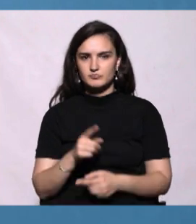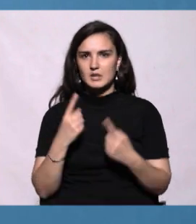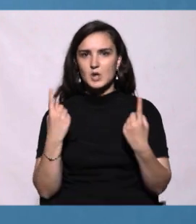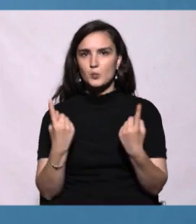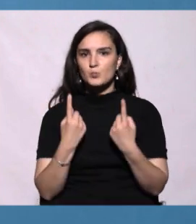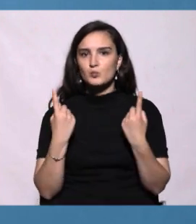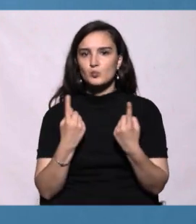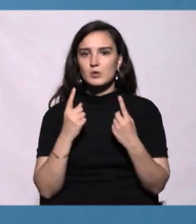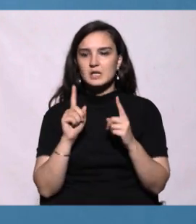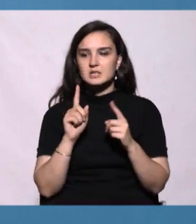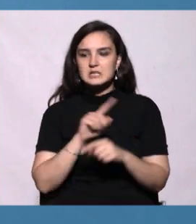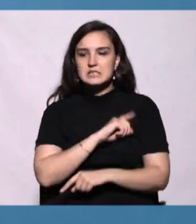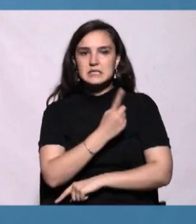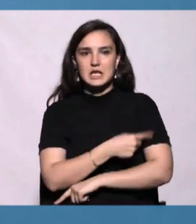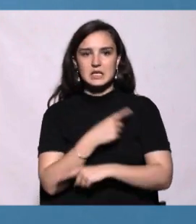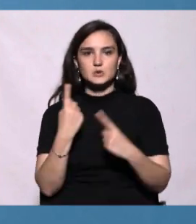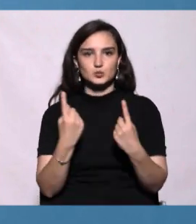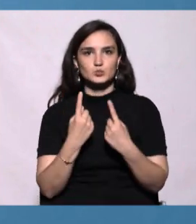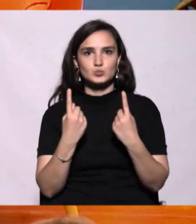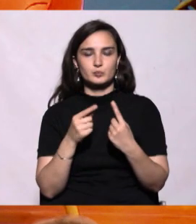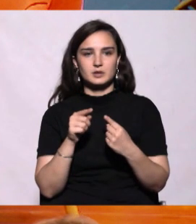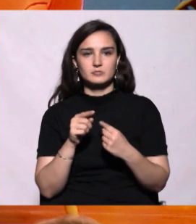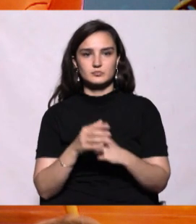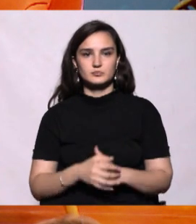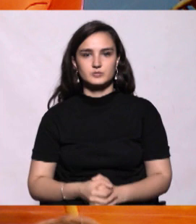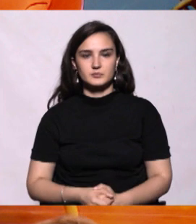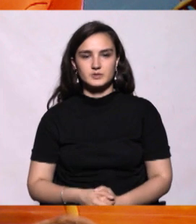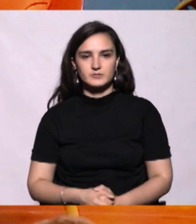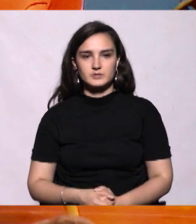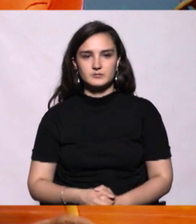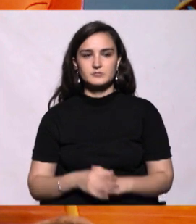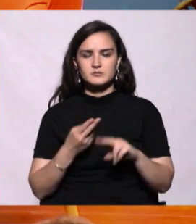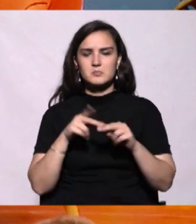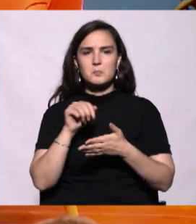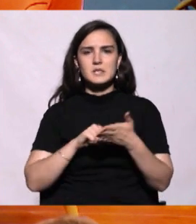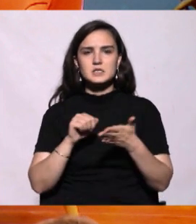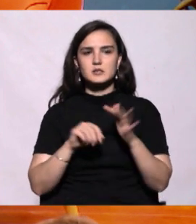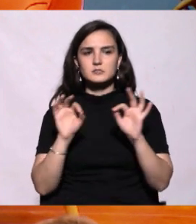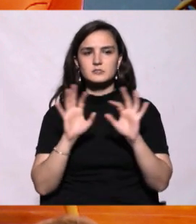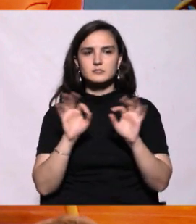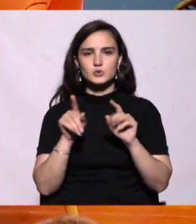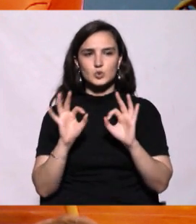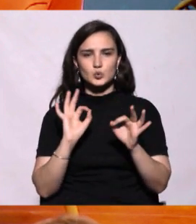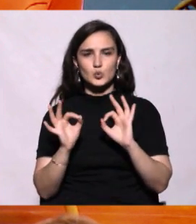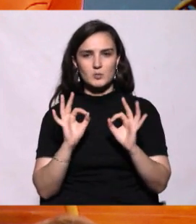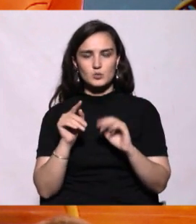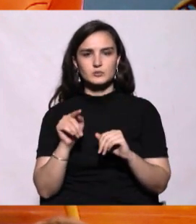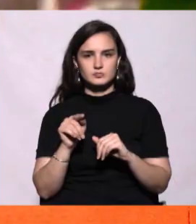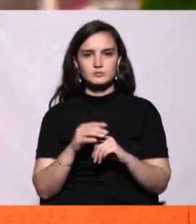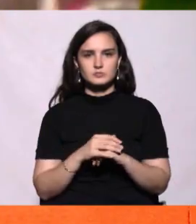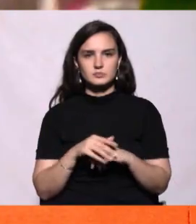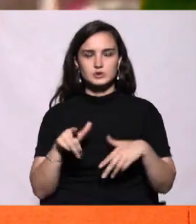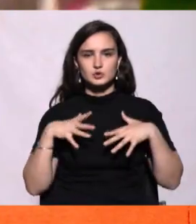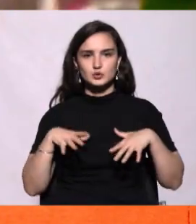Supernatural. This is when something can't be explained by science or by reason, and it's often abnormal. Yes,